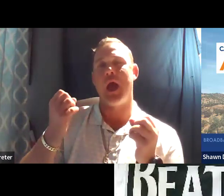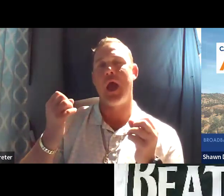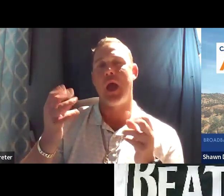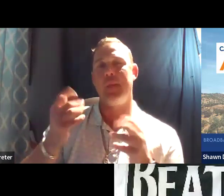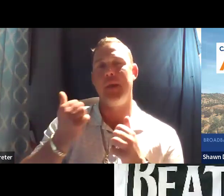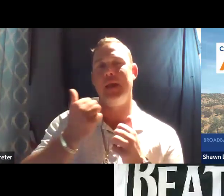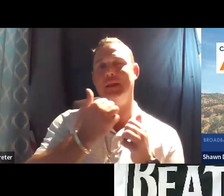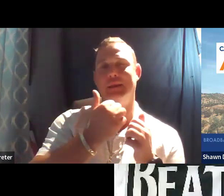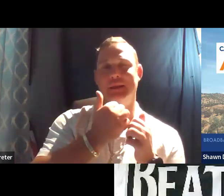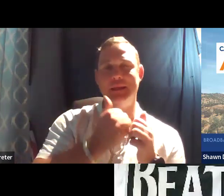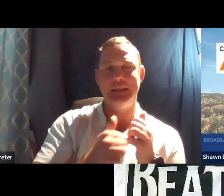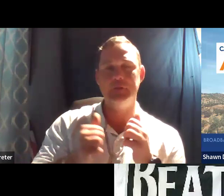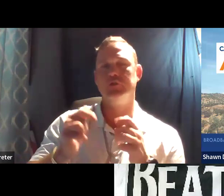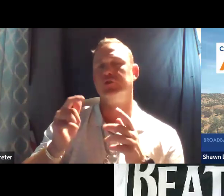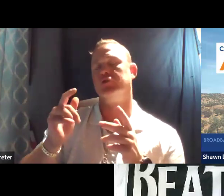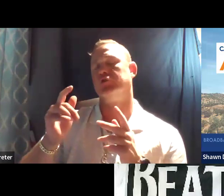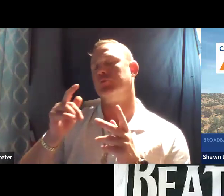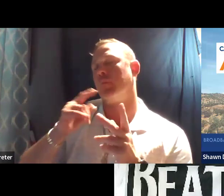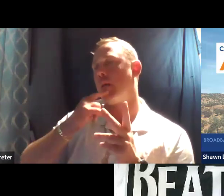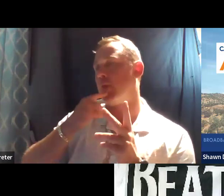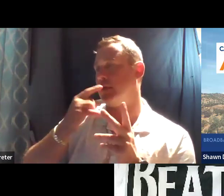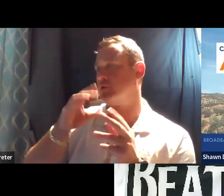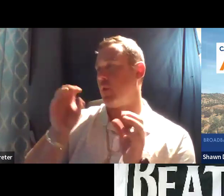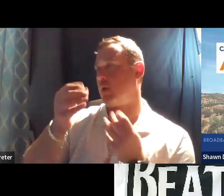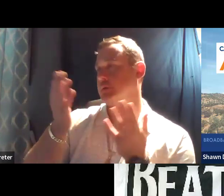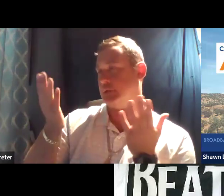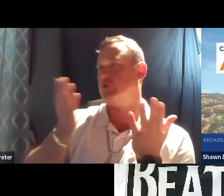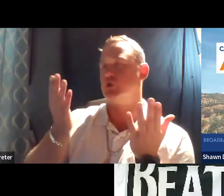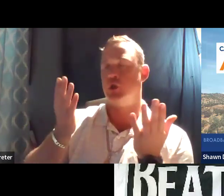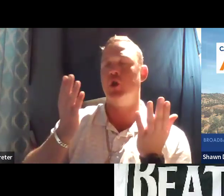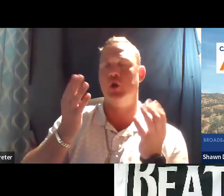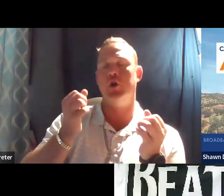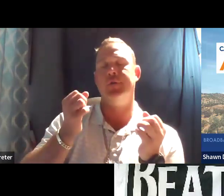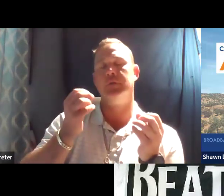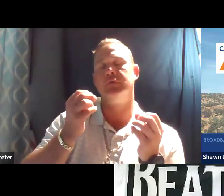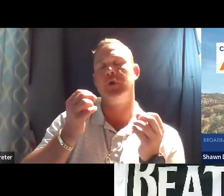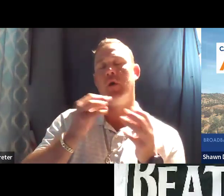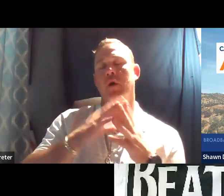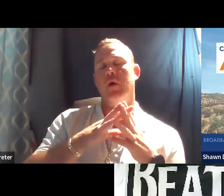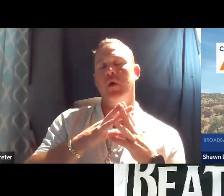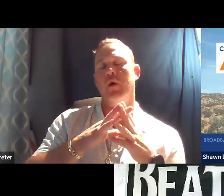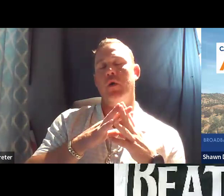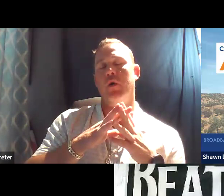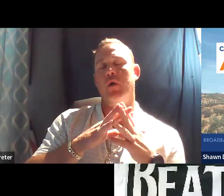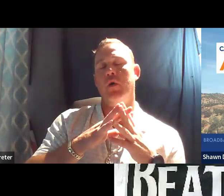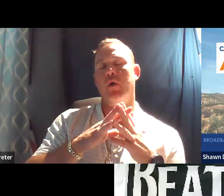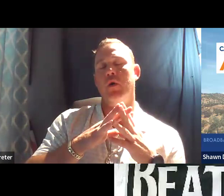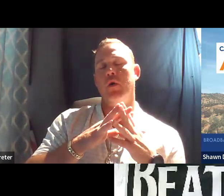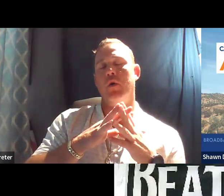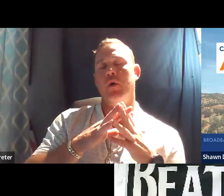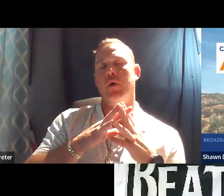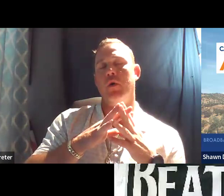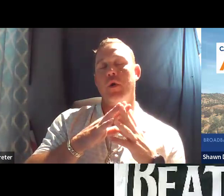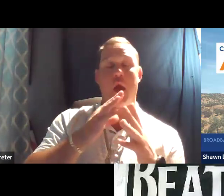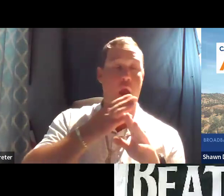each of the covered populations do the organizations serve. And so what I will say is that after